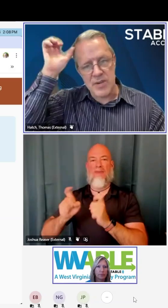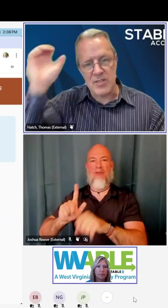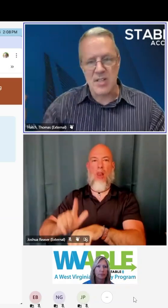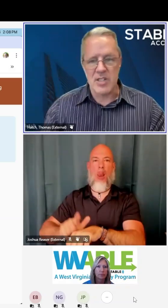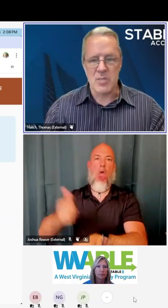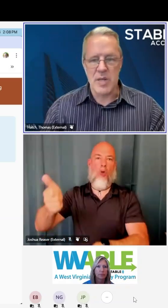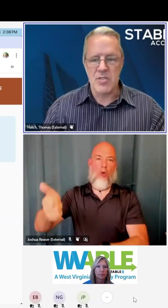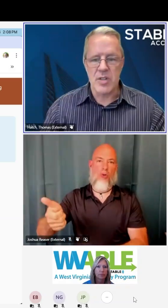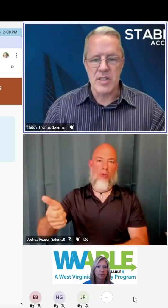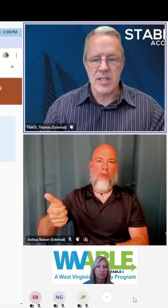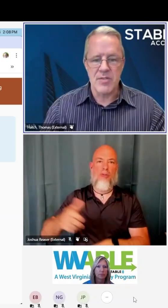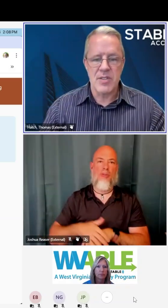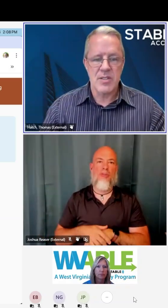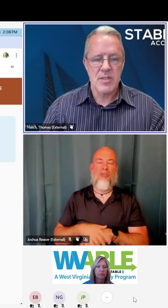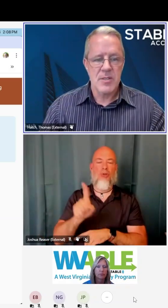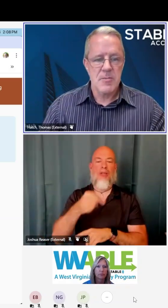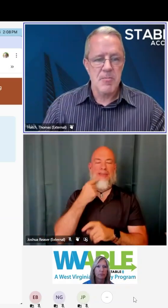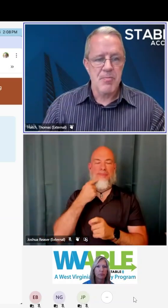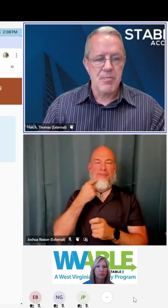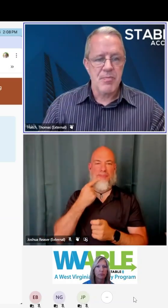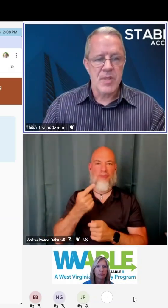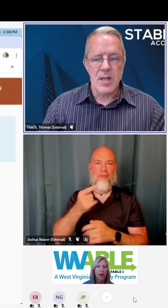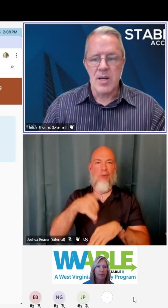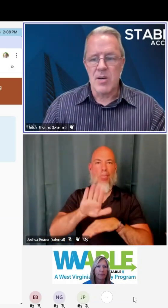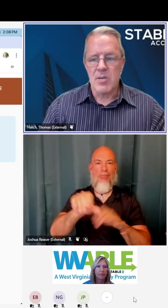it specifies on this page for a gift